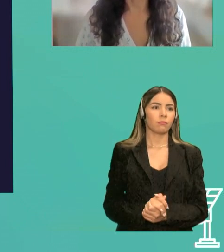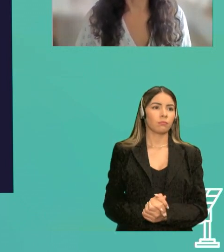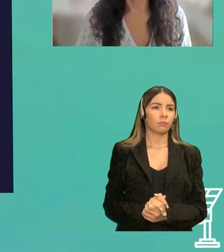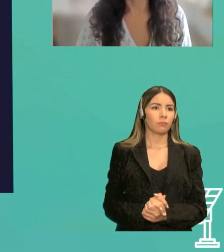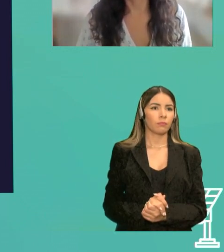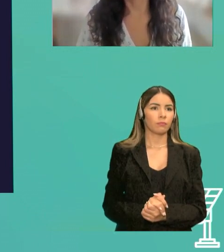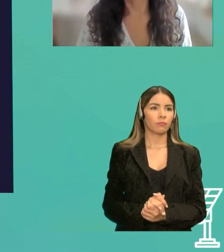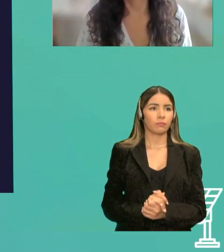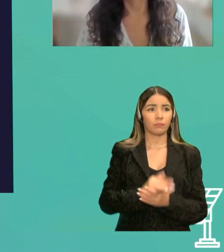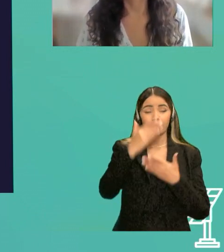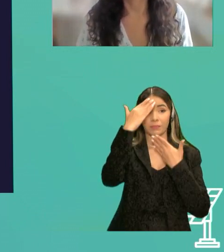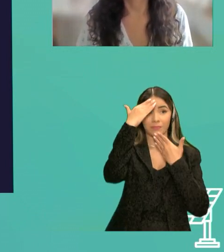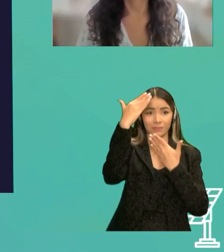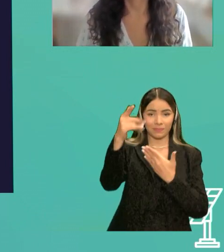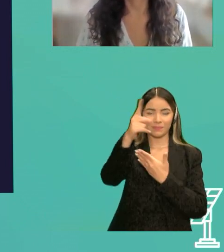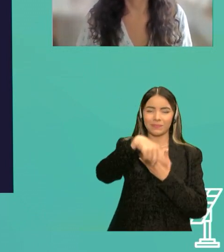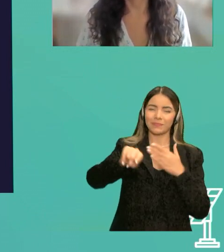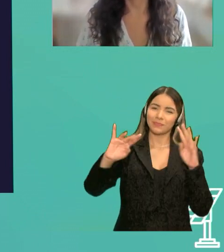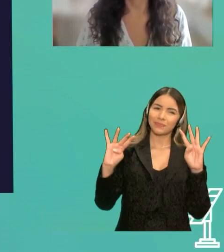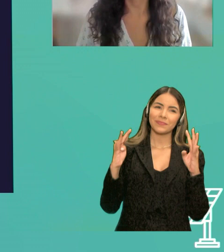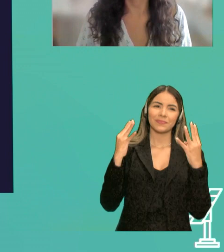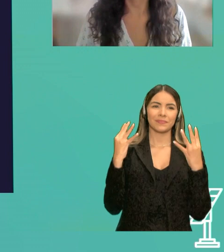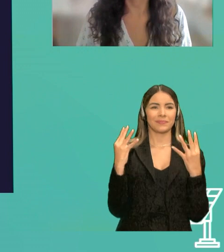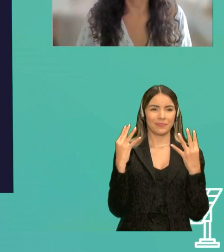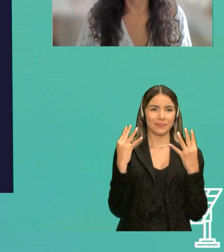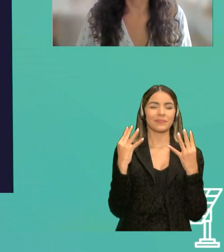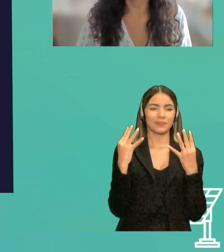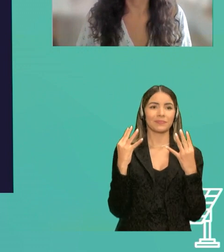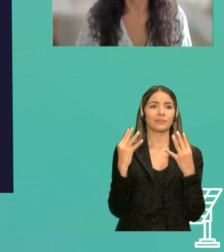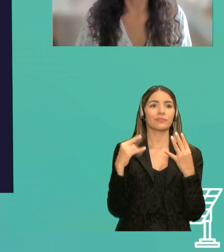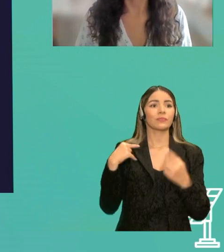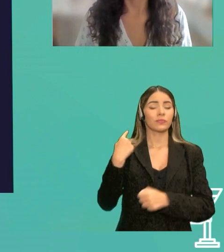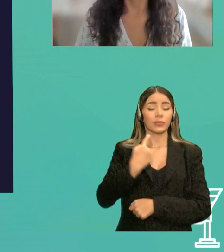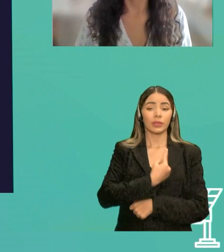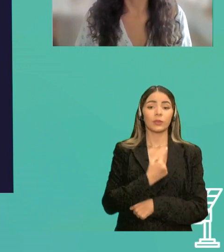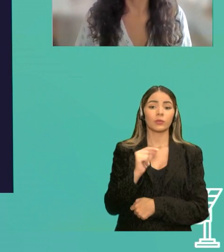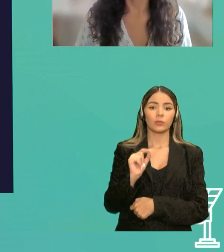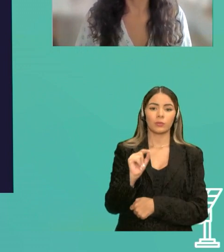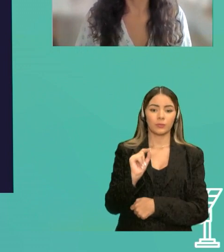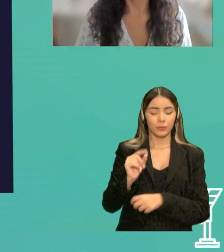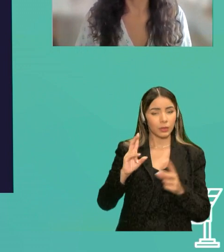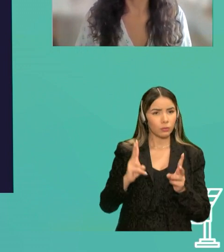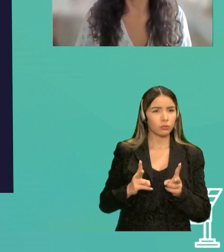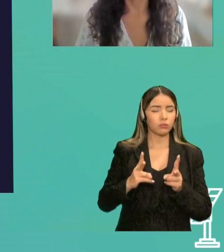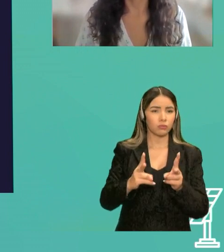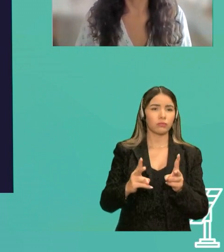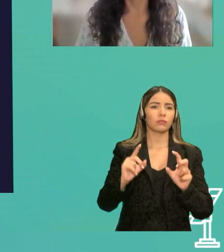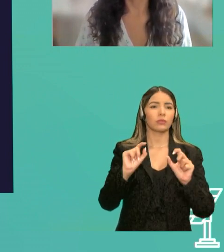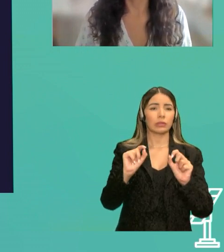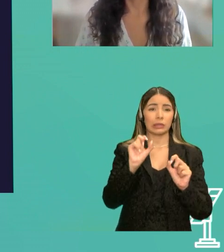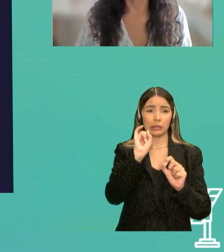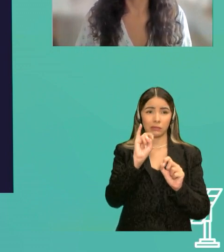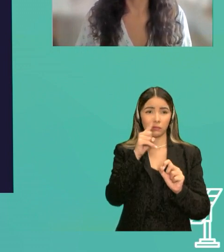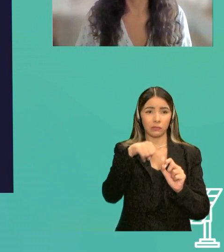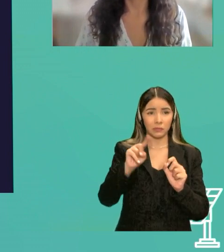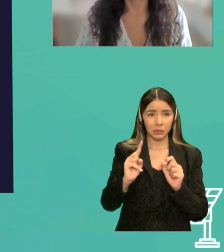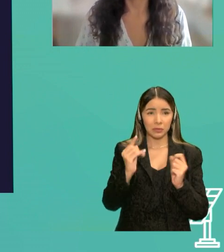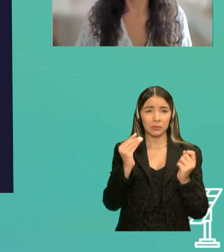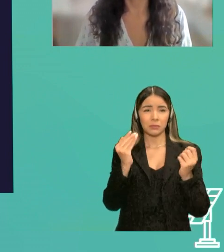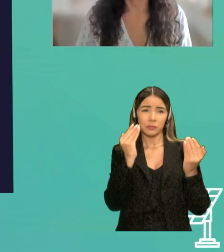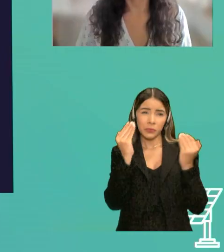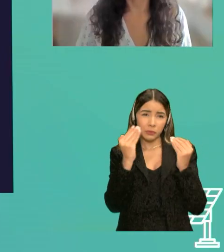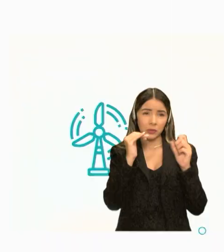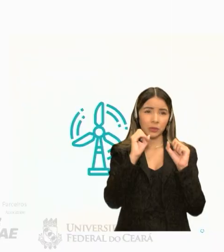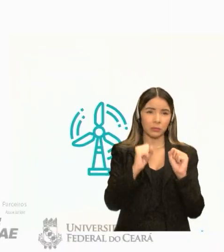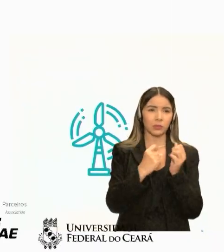and we will keep up. I'll meet you again by the Q&A session. Thank you very